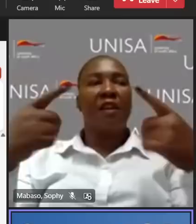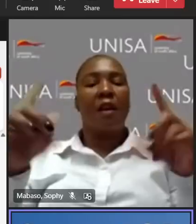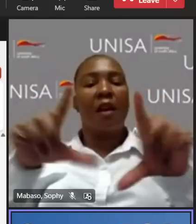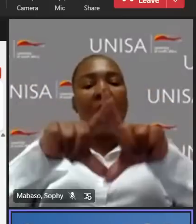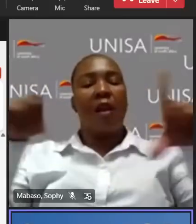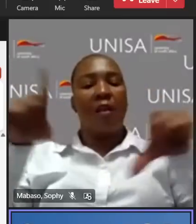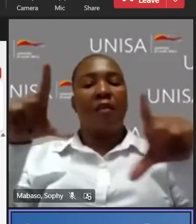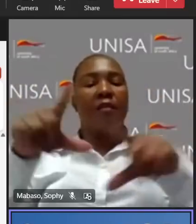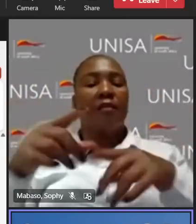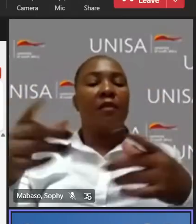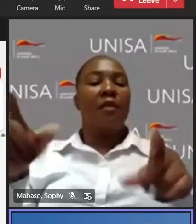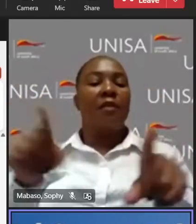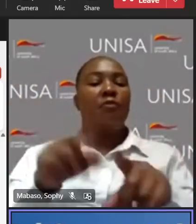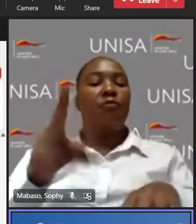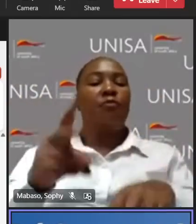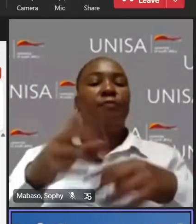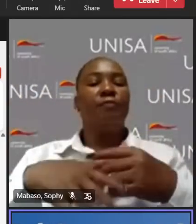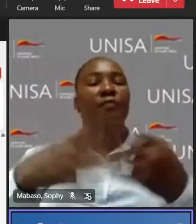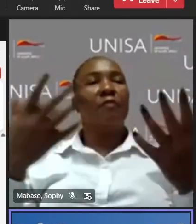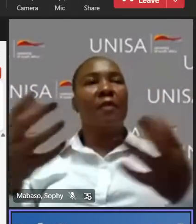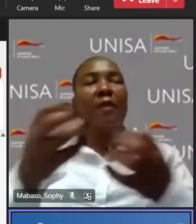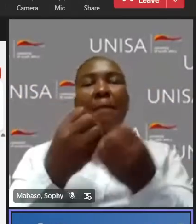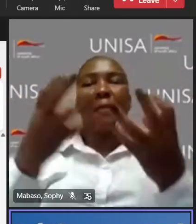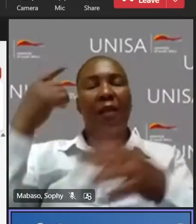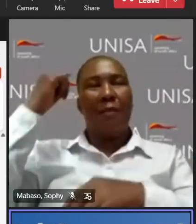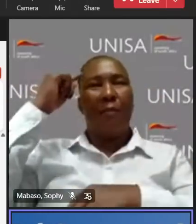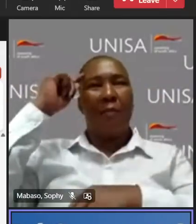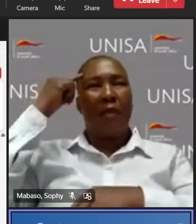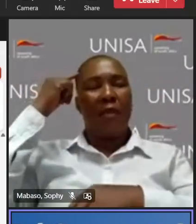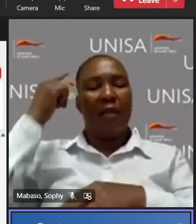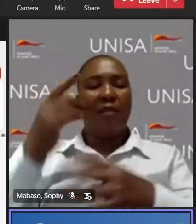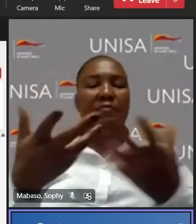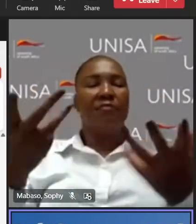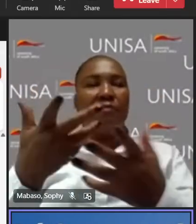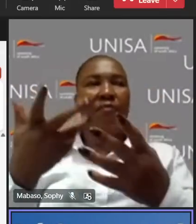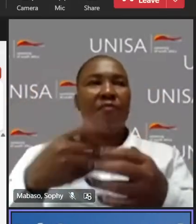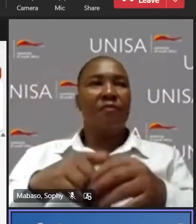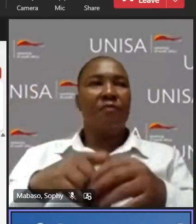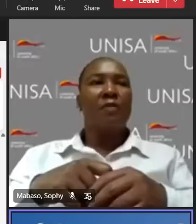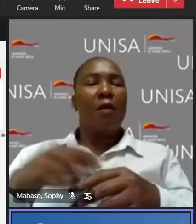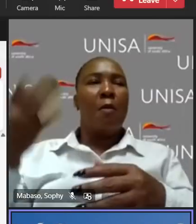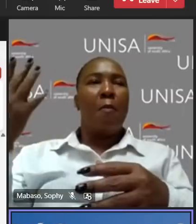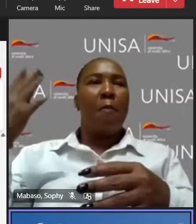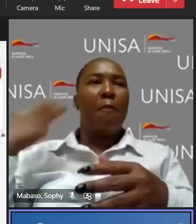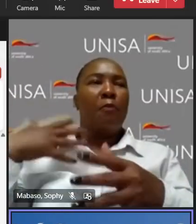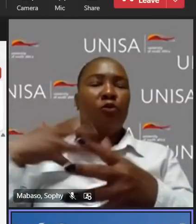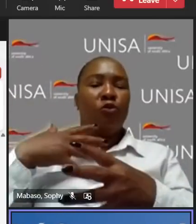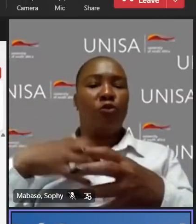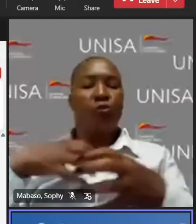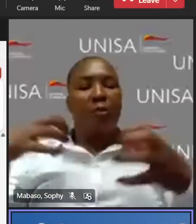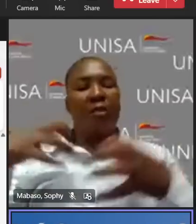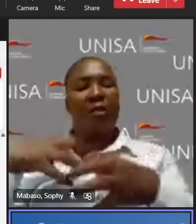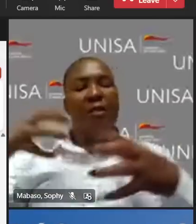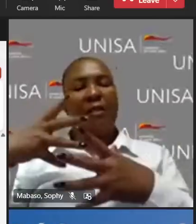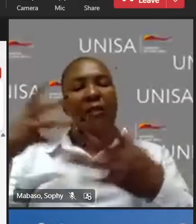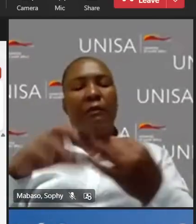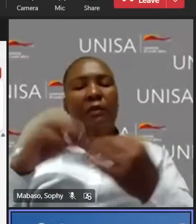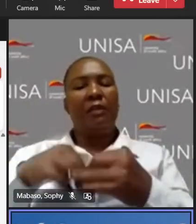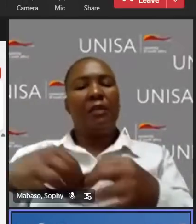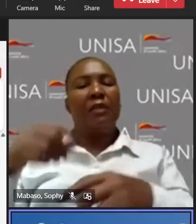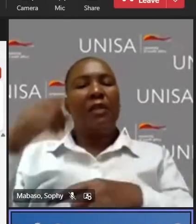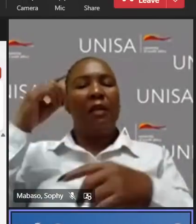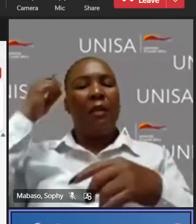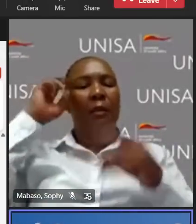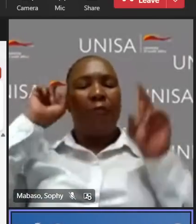levels as well. There's mental effects of post-traumatic stress disorder, depression,